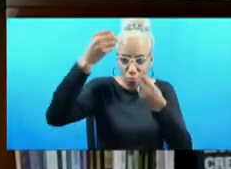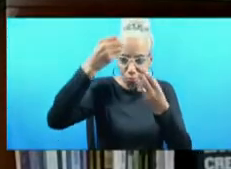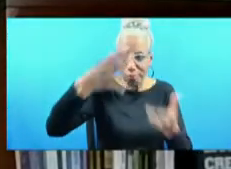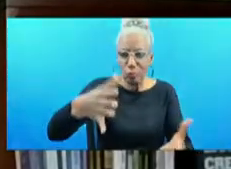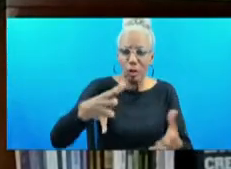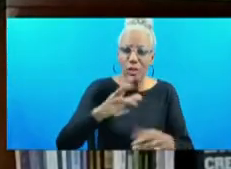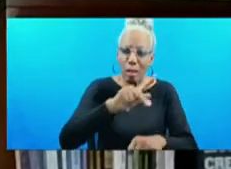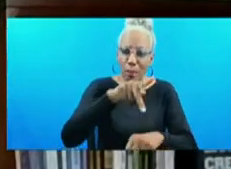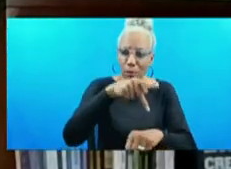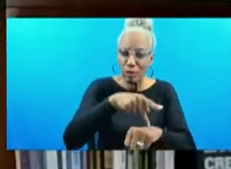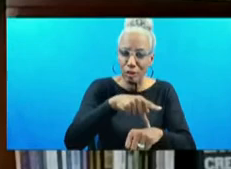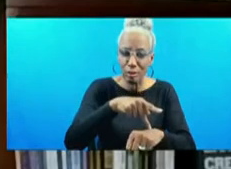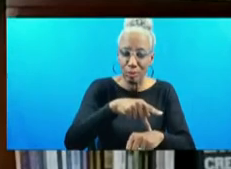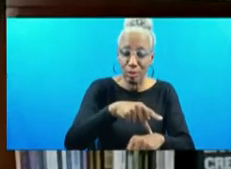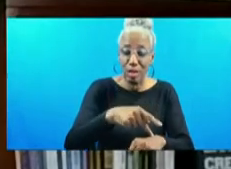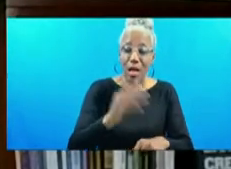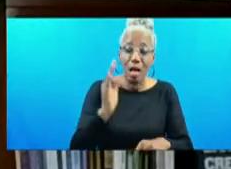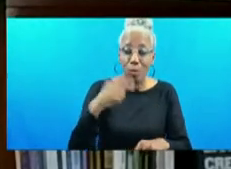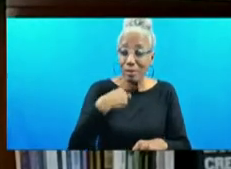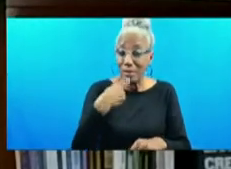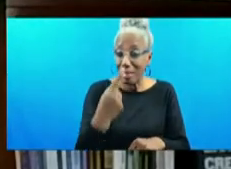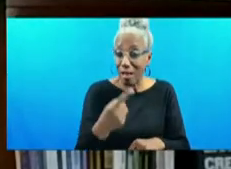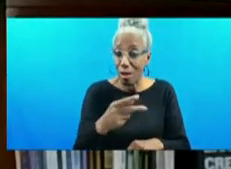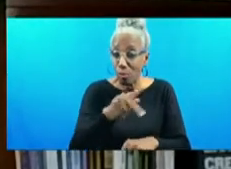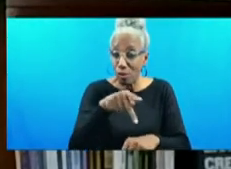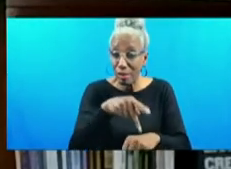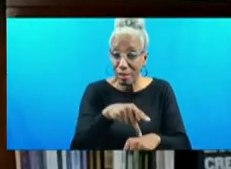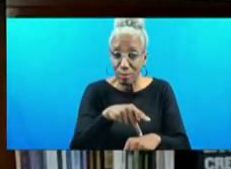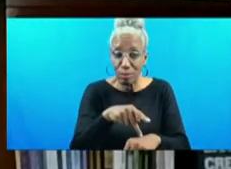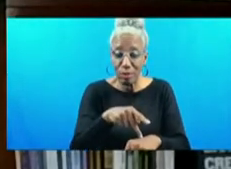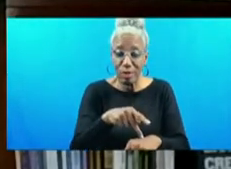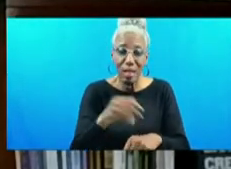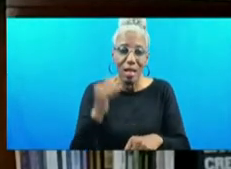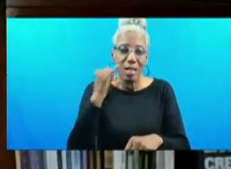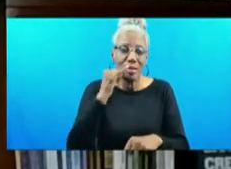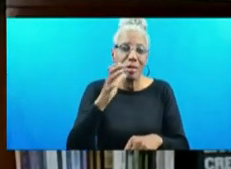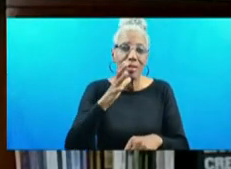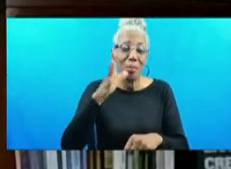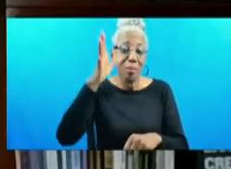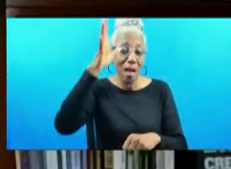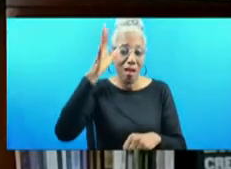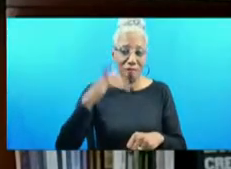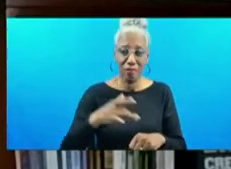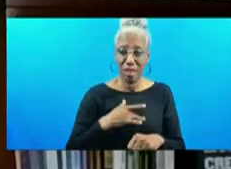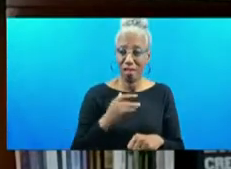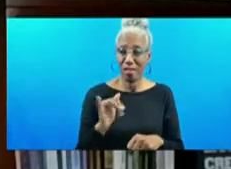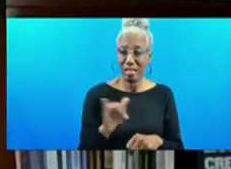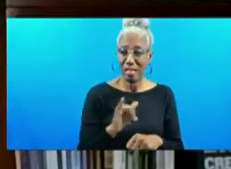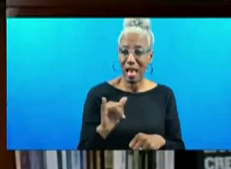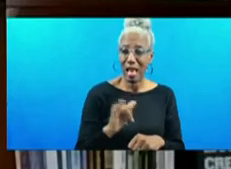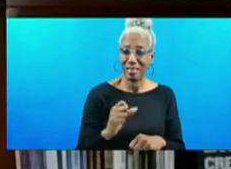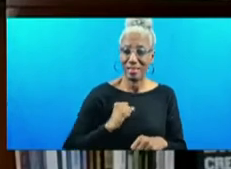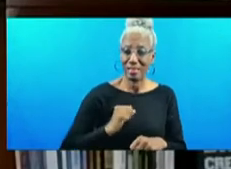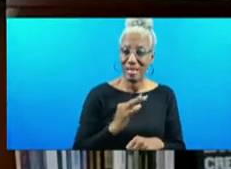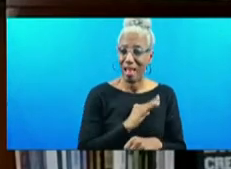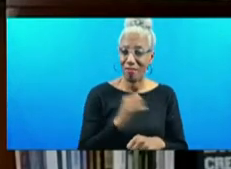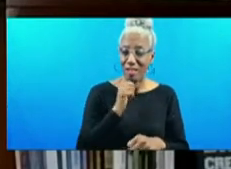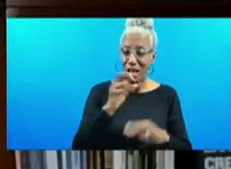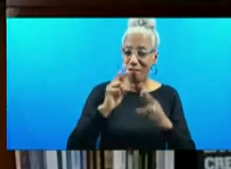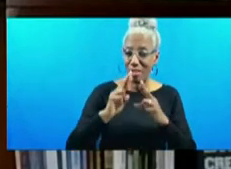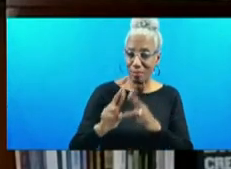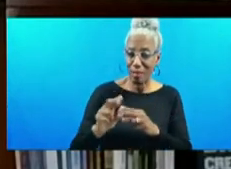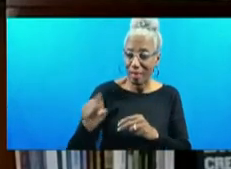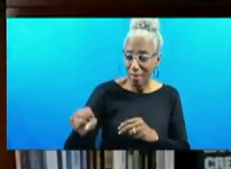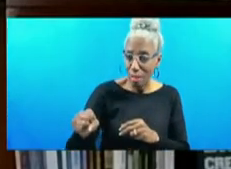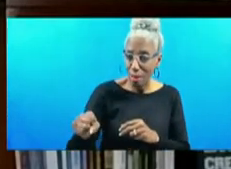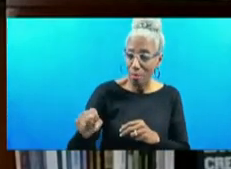this in this meeting that I've asked the parent if they felt like they have not been treated fairly or respected, that I've asked them to report it to the principal because